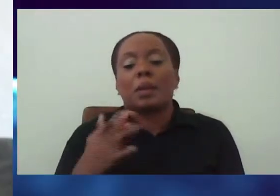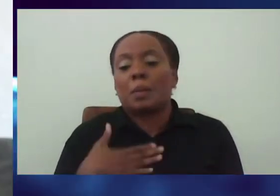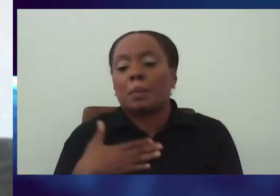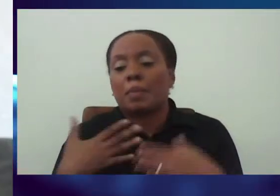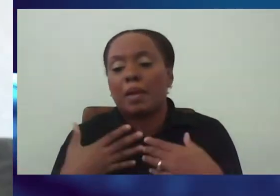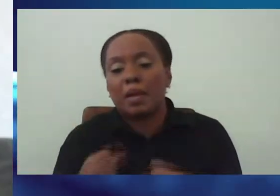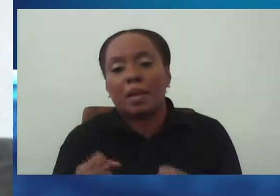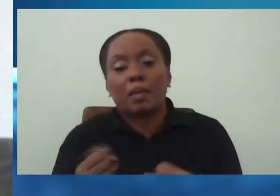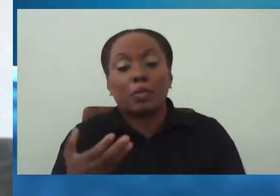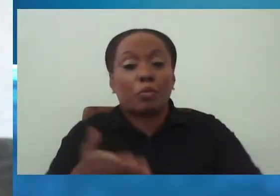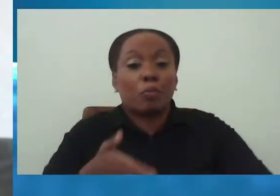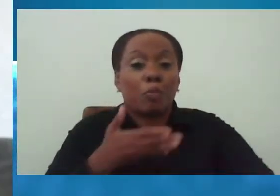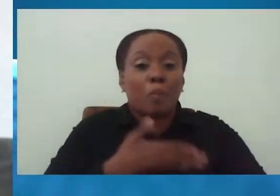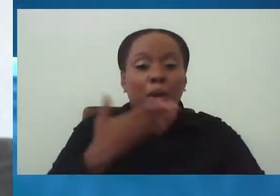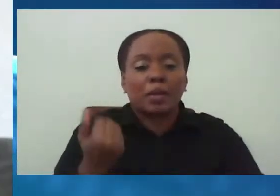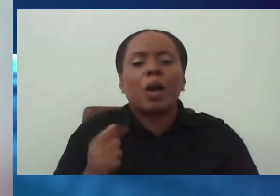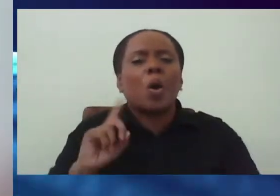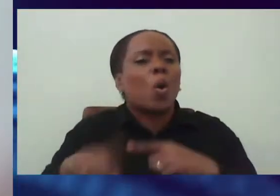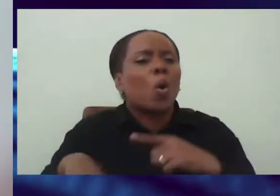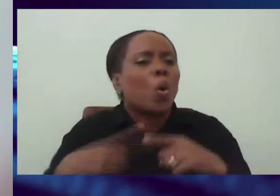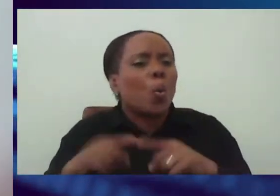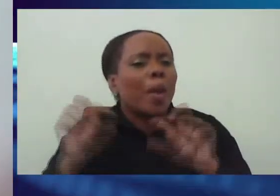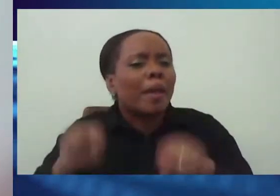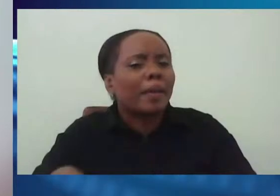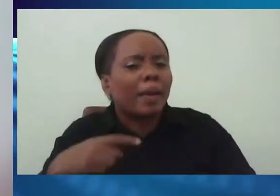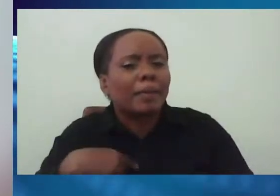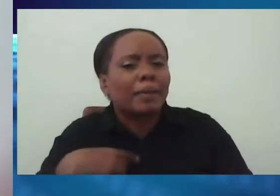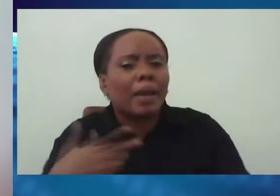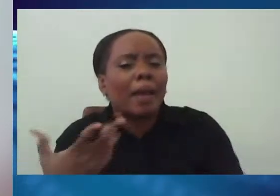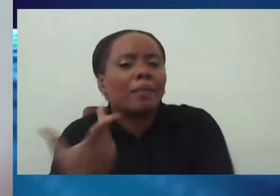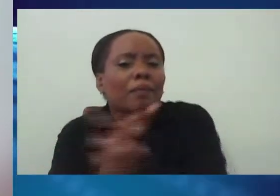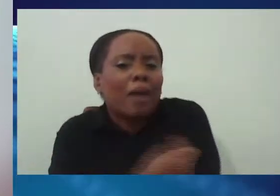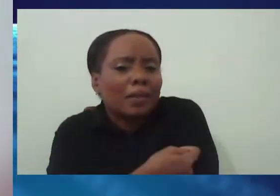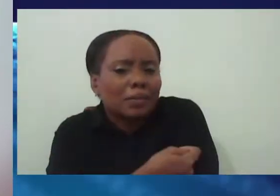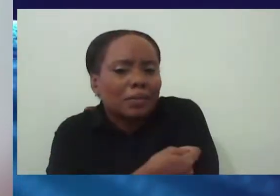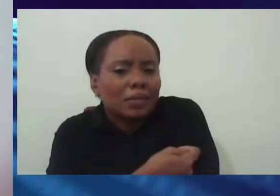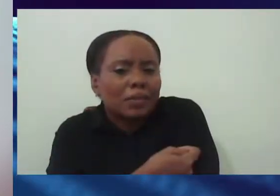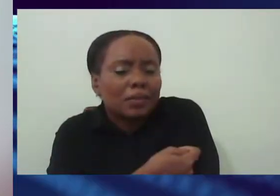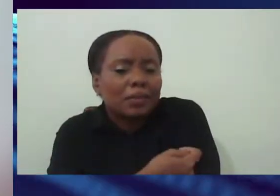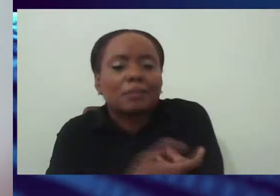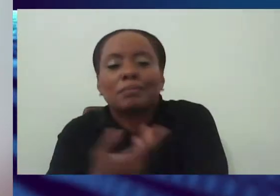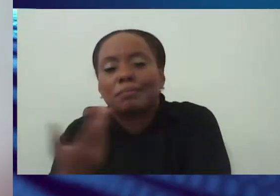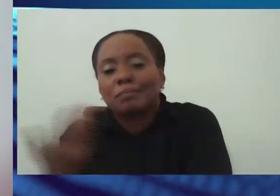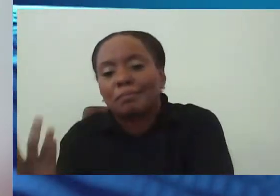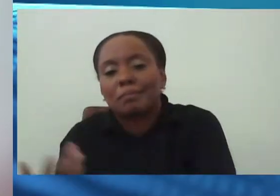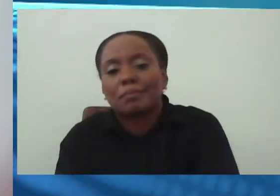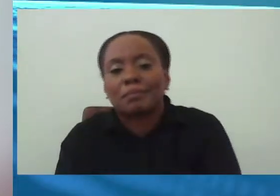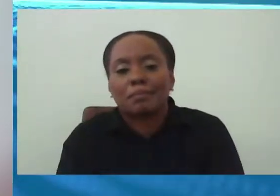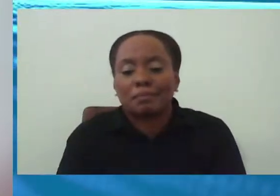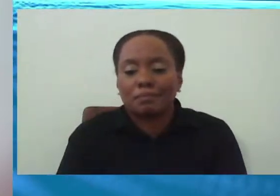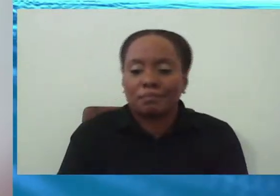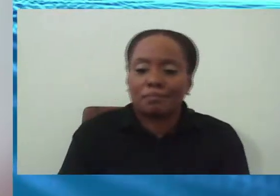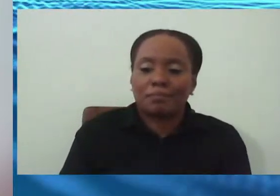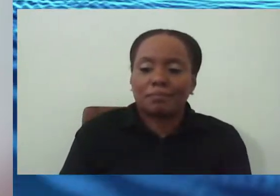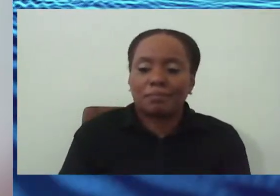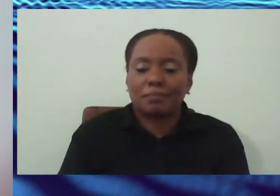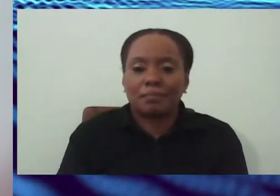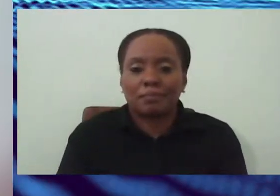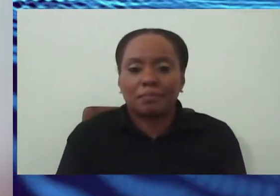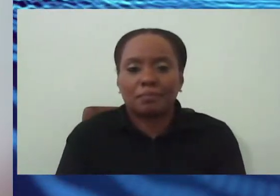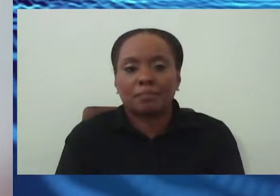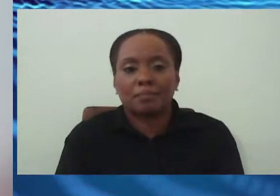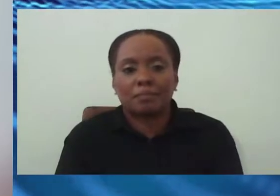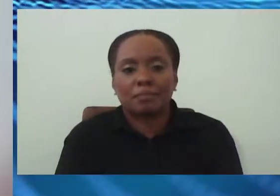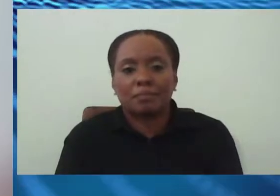questions. Yeah. So unfortunately, we do have situations where persons who may be